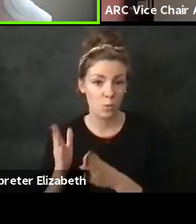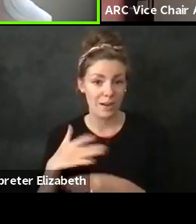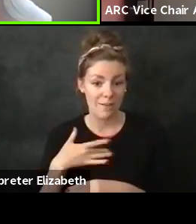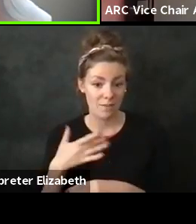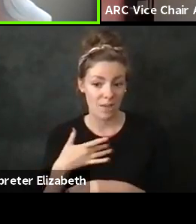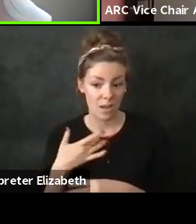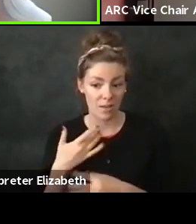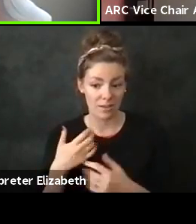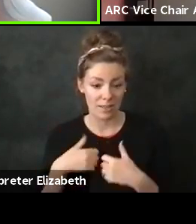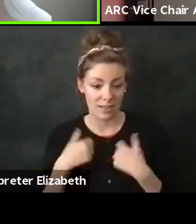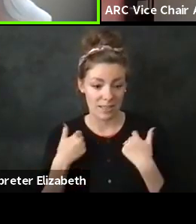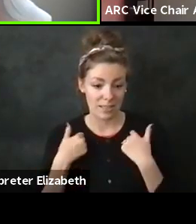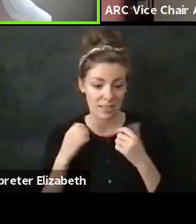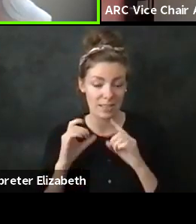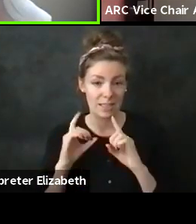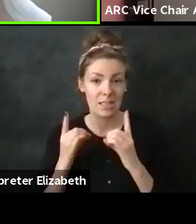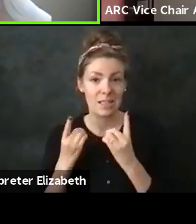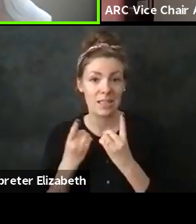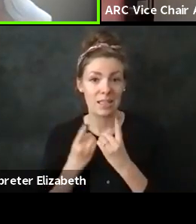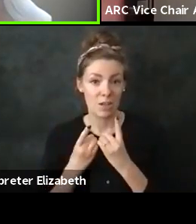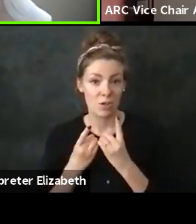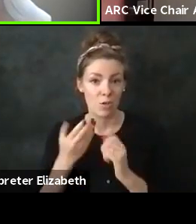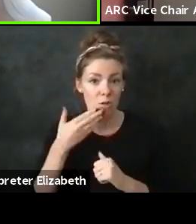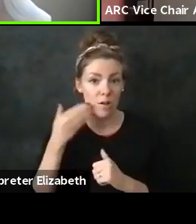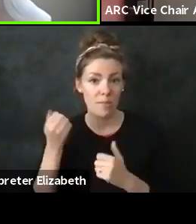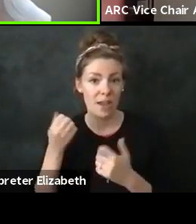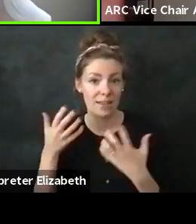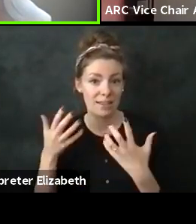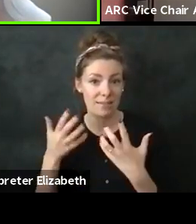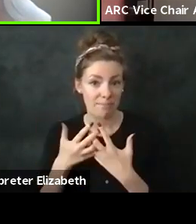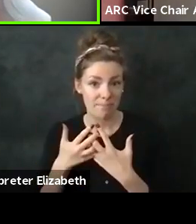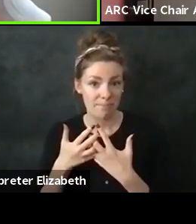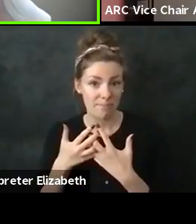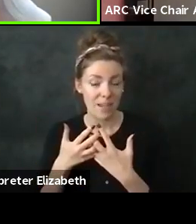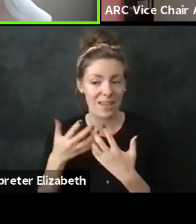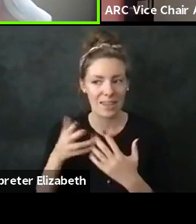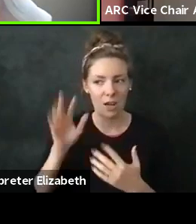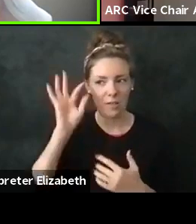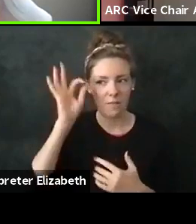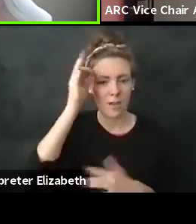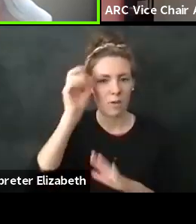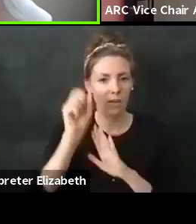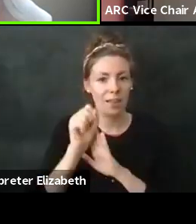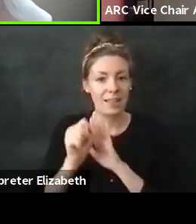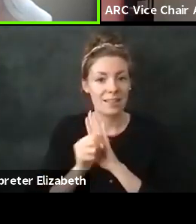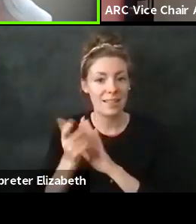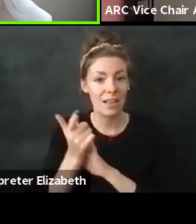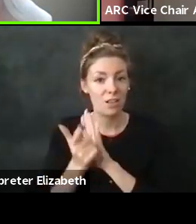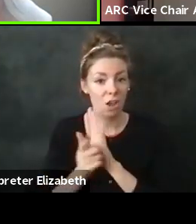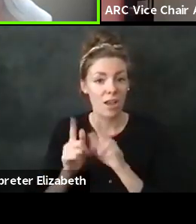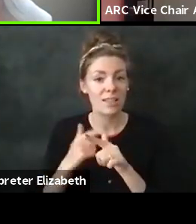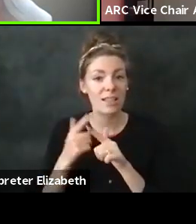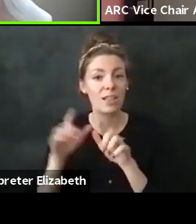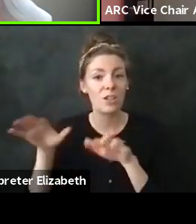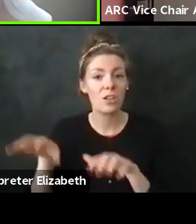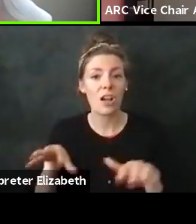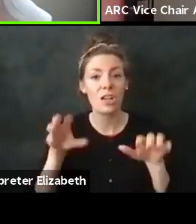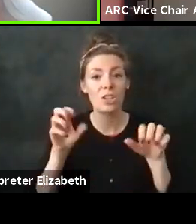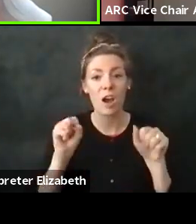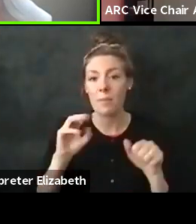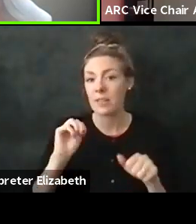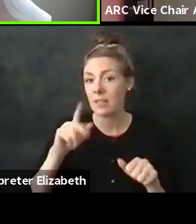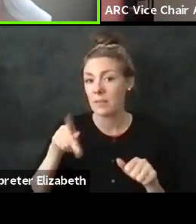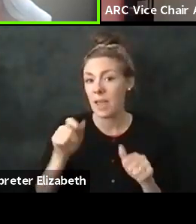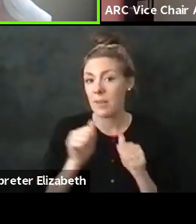existing districts were the best met, the federal and state laws, then they could adopt the existing map without